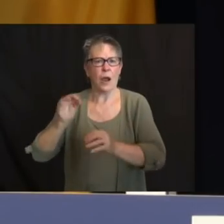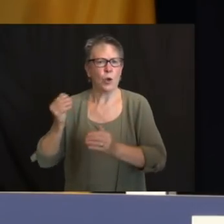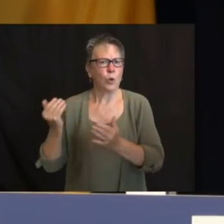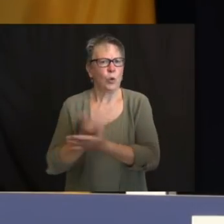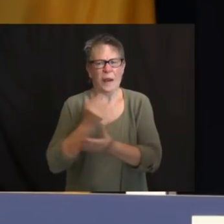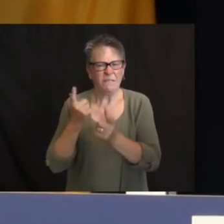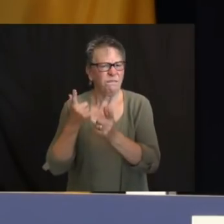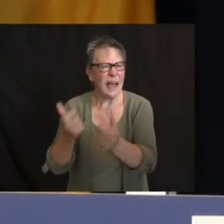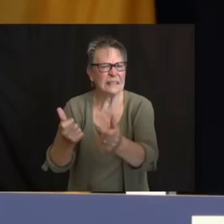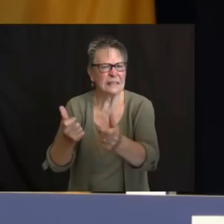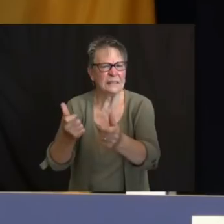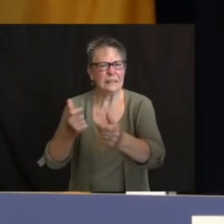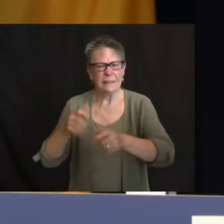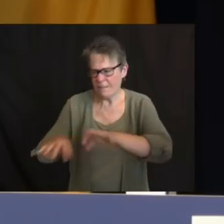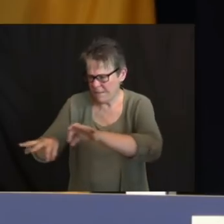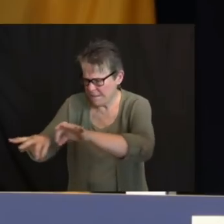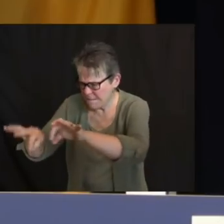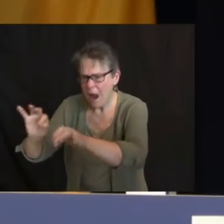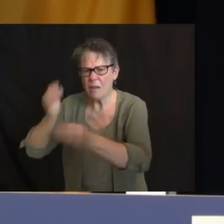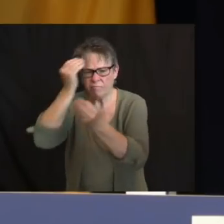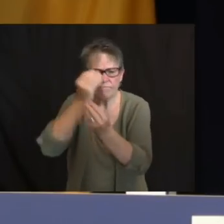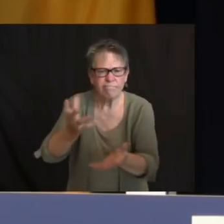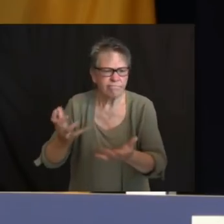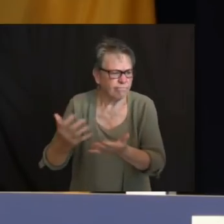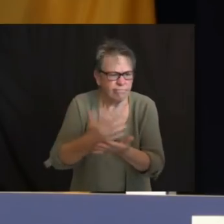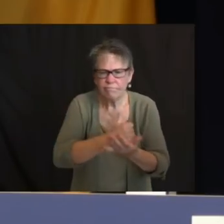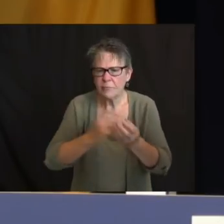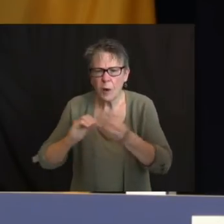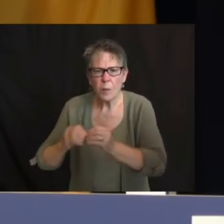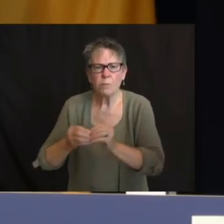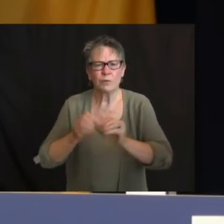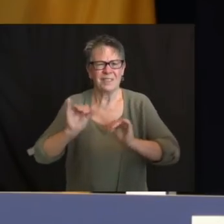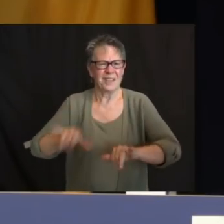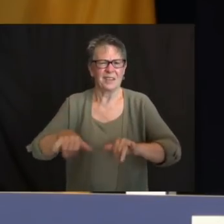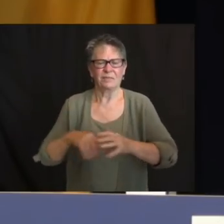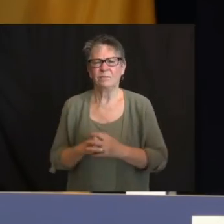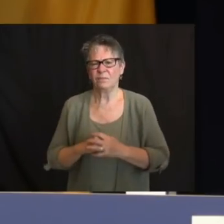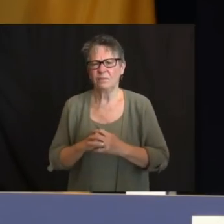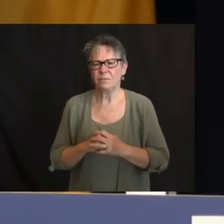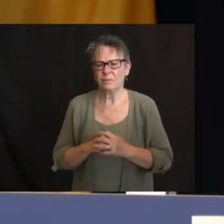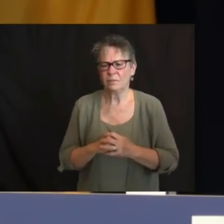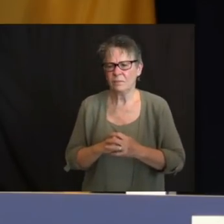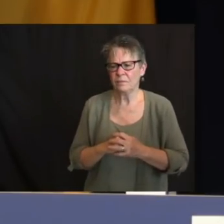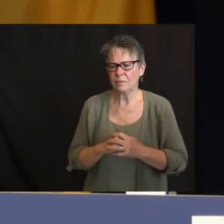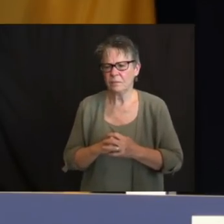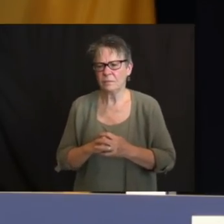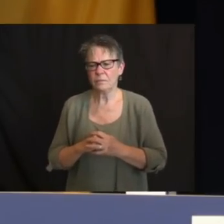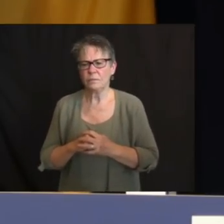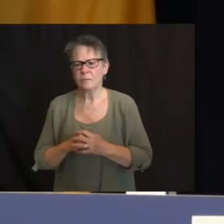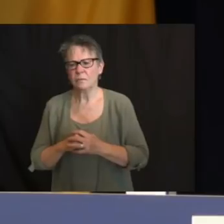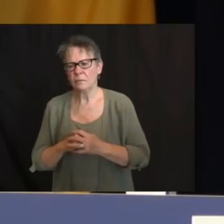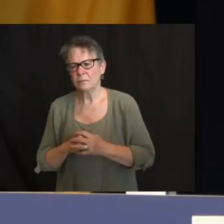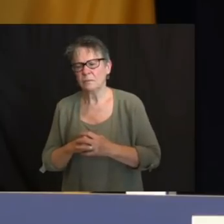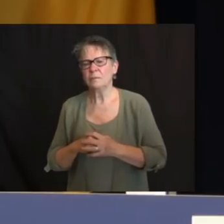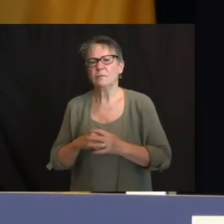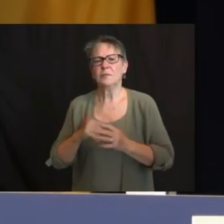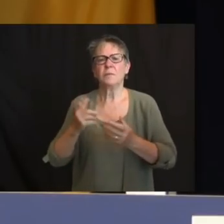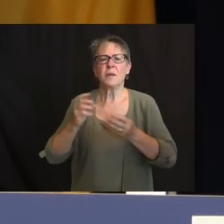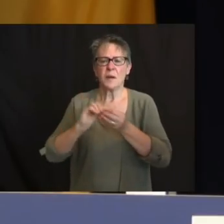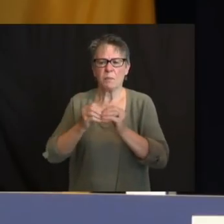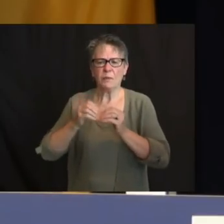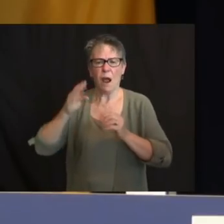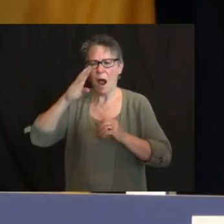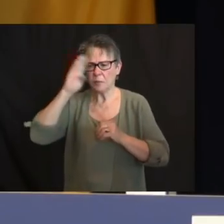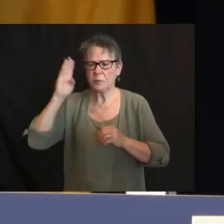to my daily report, as the governor shared, the hospitals are reporting